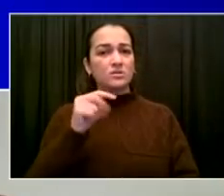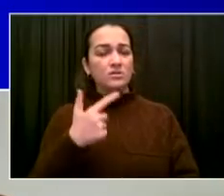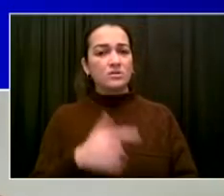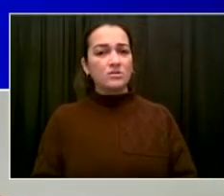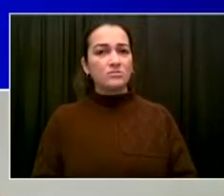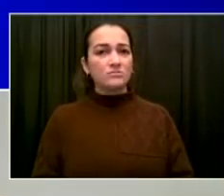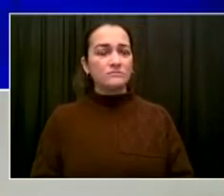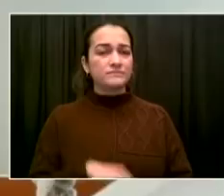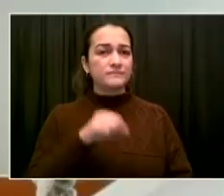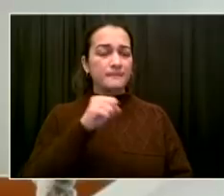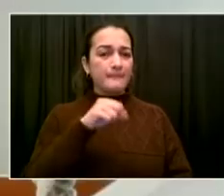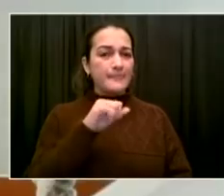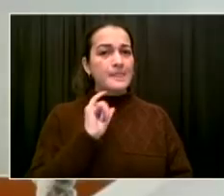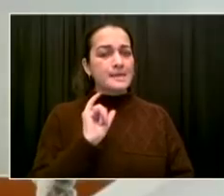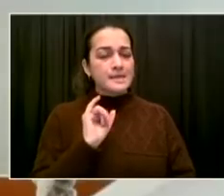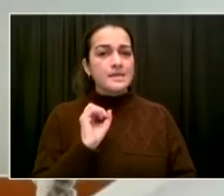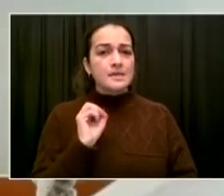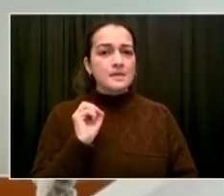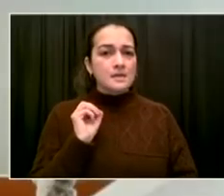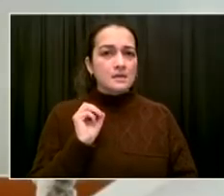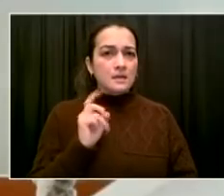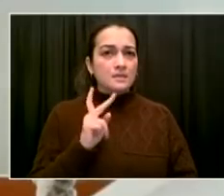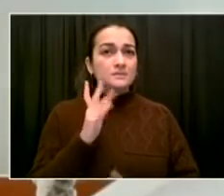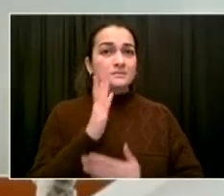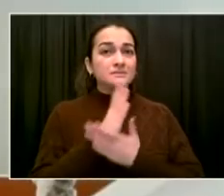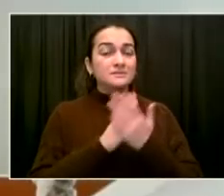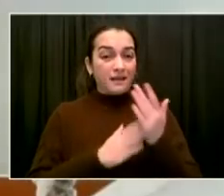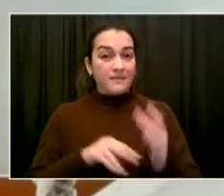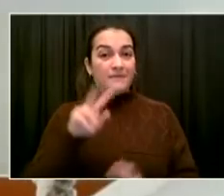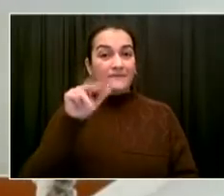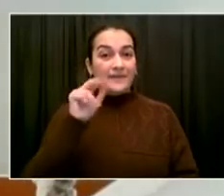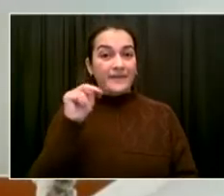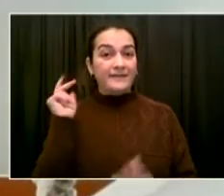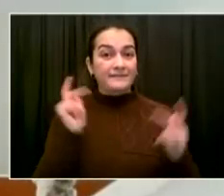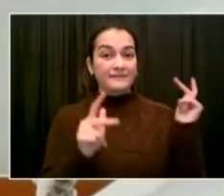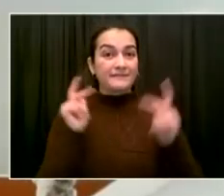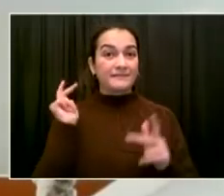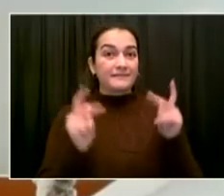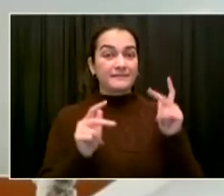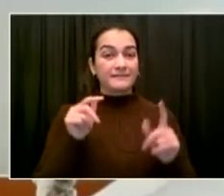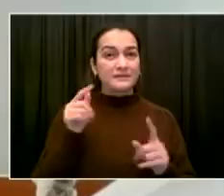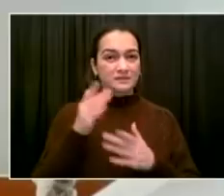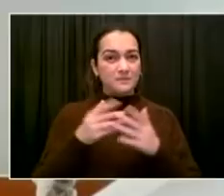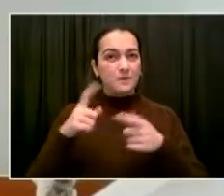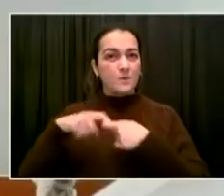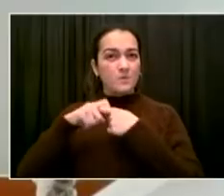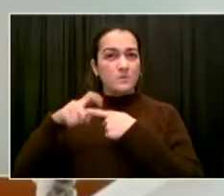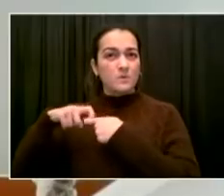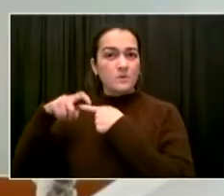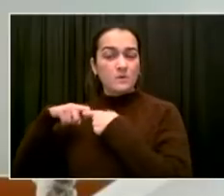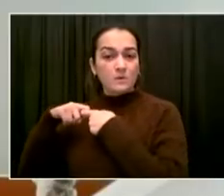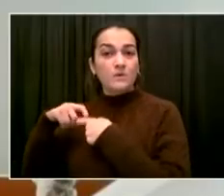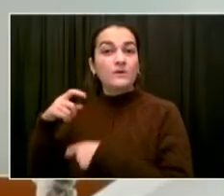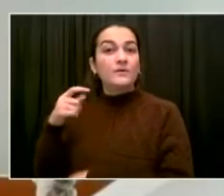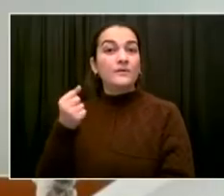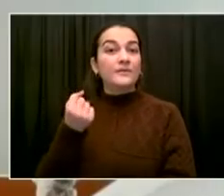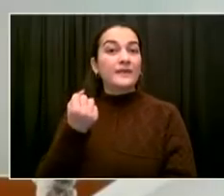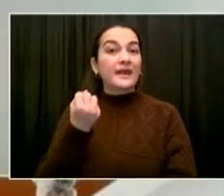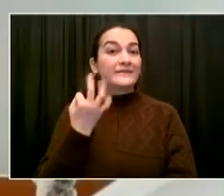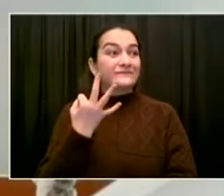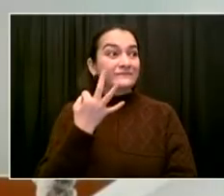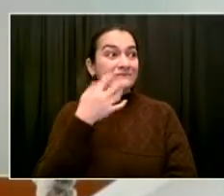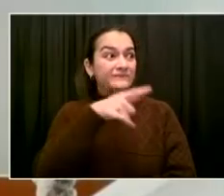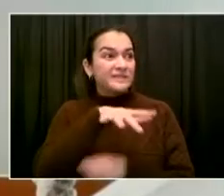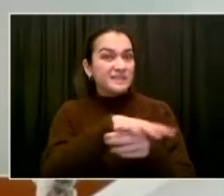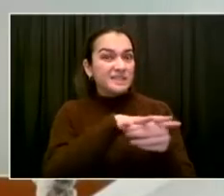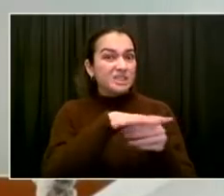mobile units and deploy them based on need. So we do have, that's how we were able to solve for any last minute unforeseen changes too. So we will keep